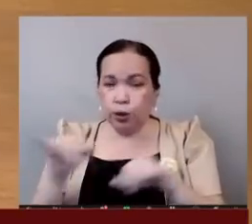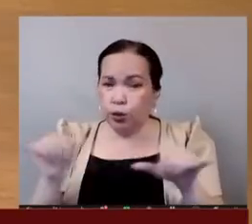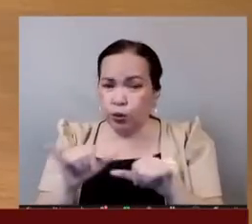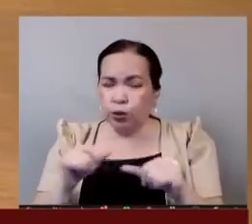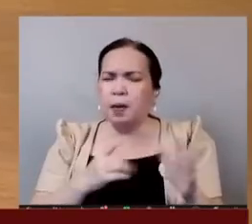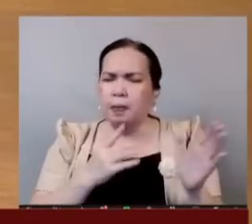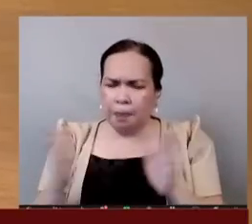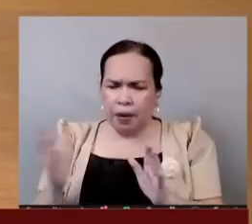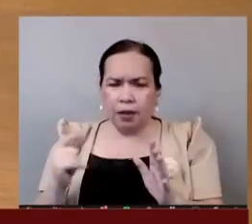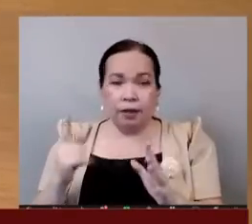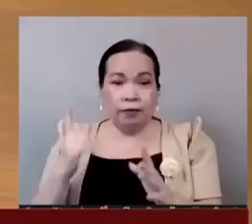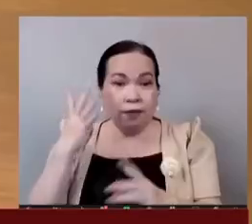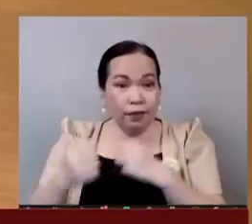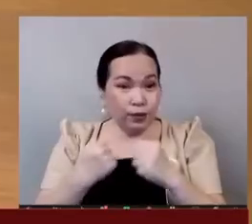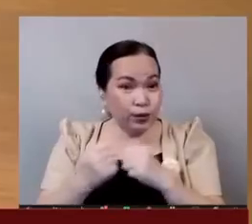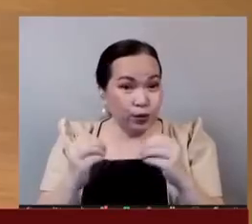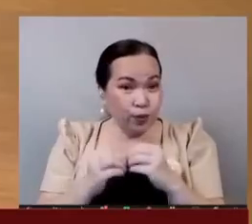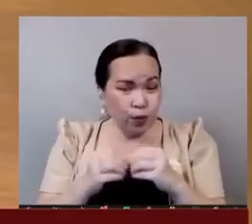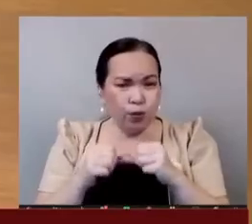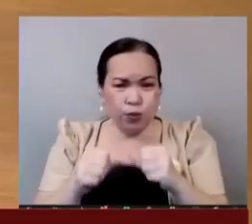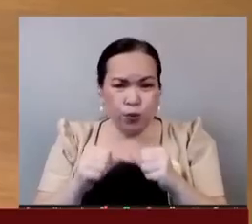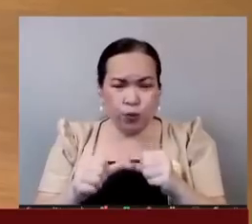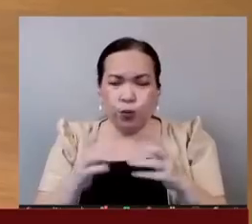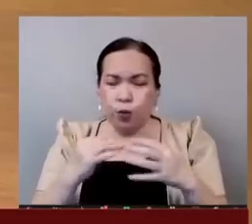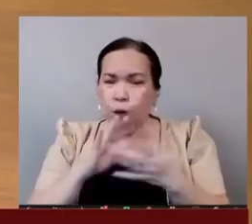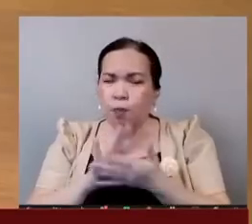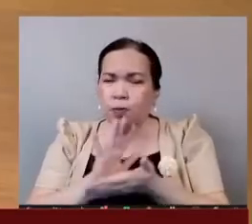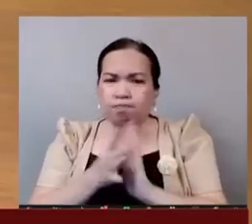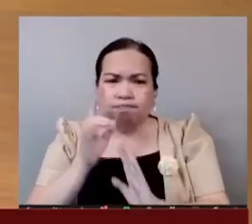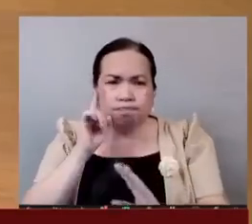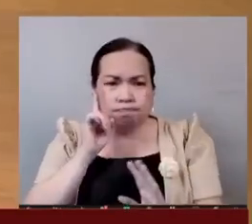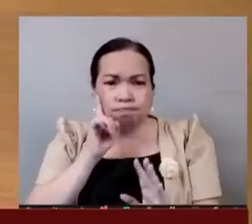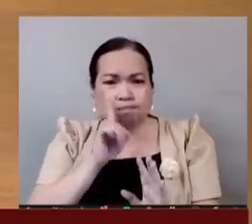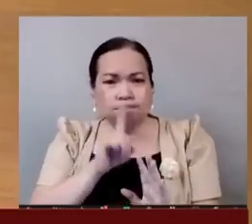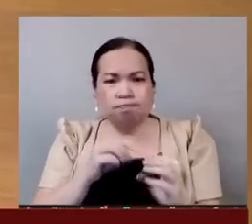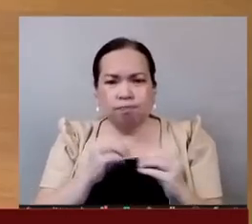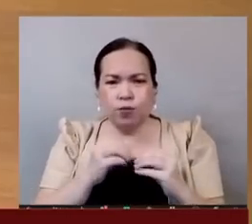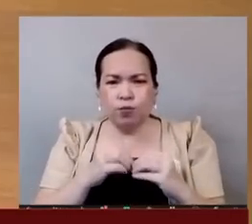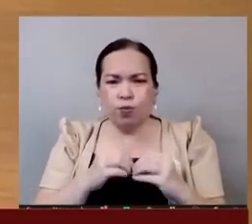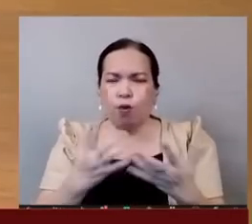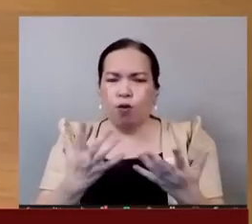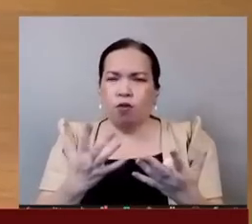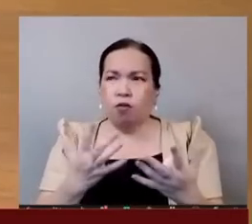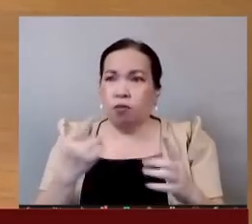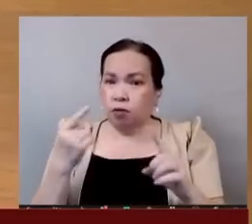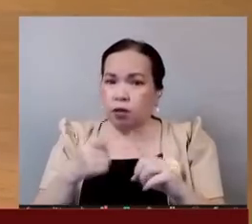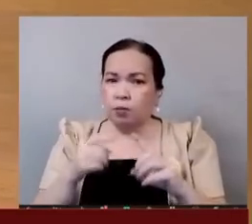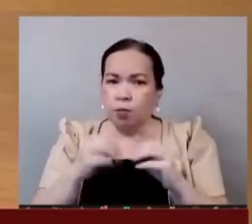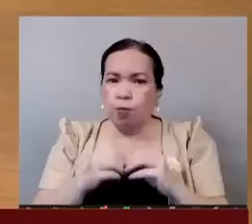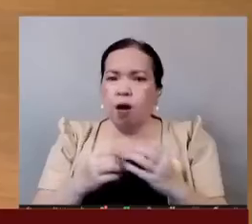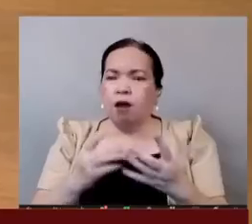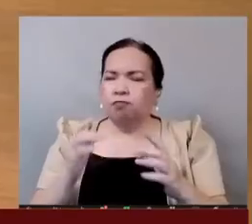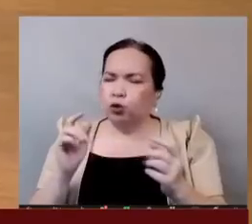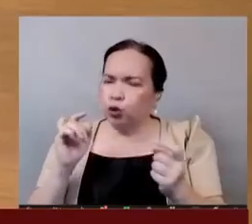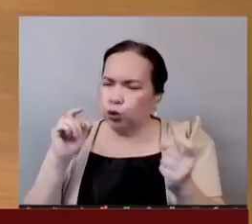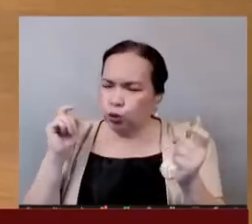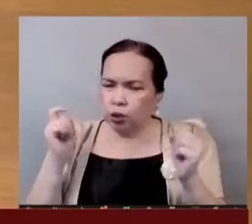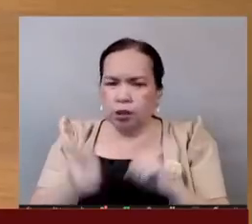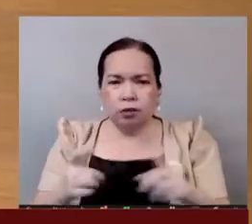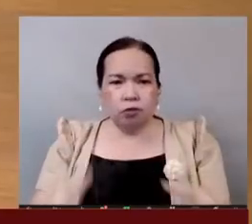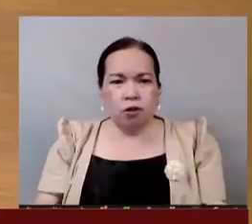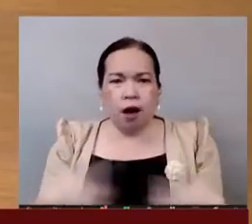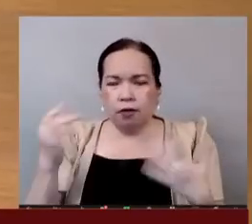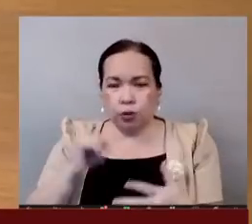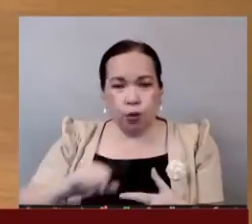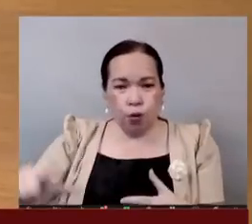5 years. We seek not only to become more effective, but more, to become truly transformative. This approach